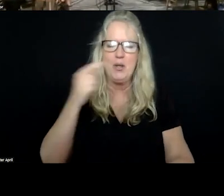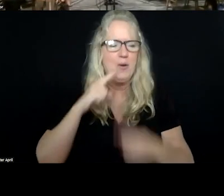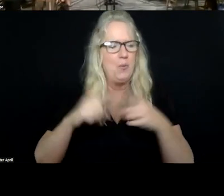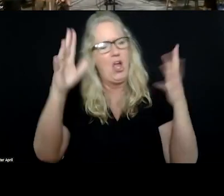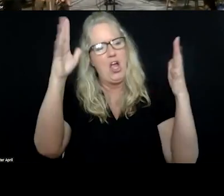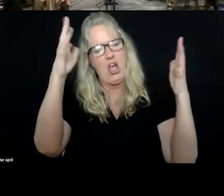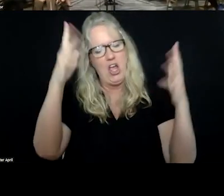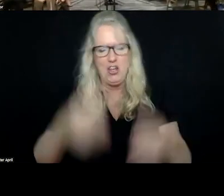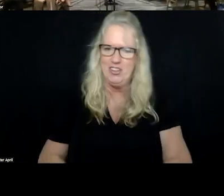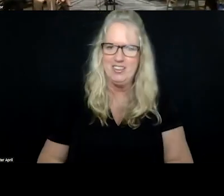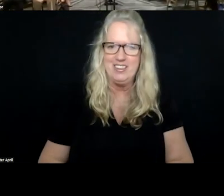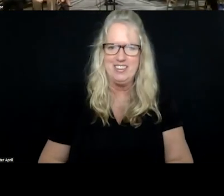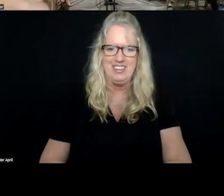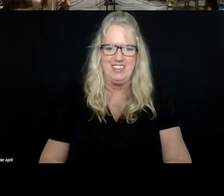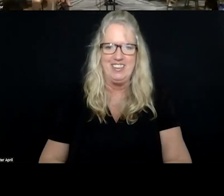audience.